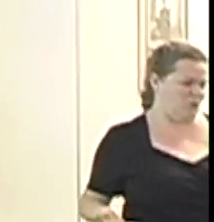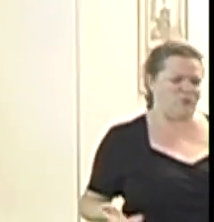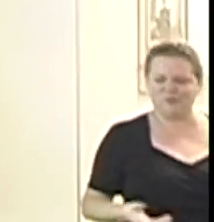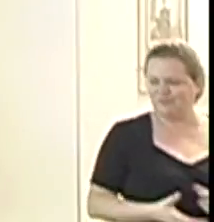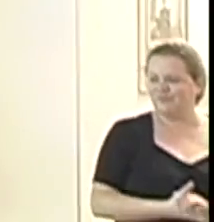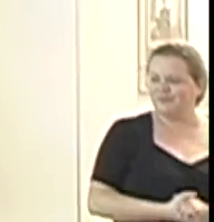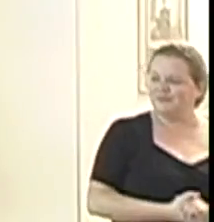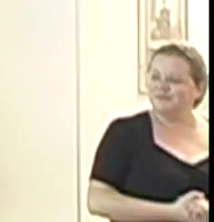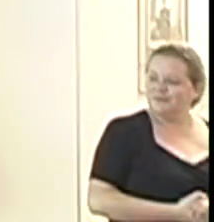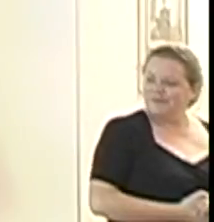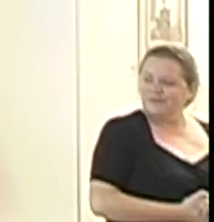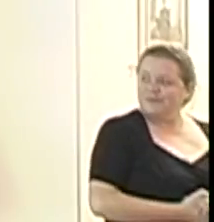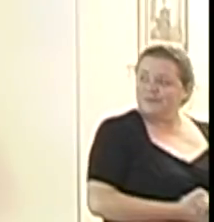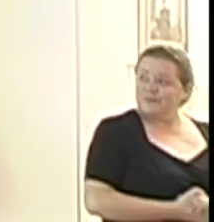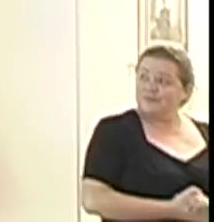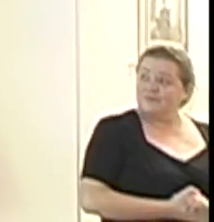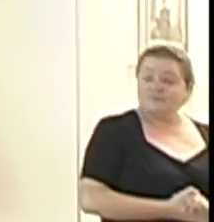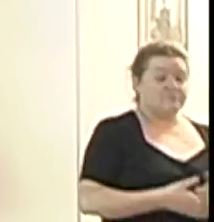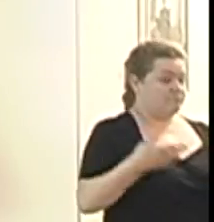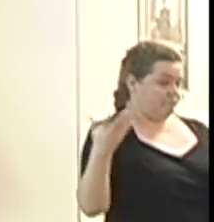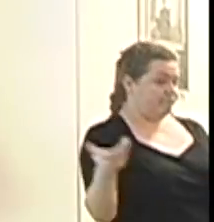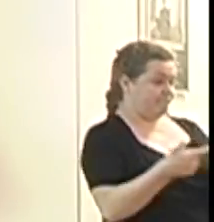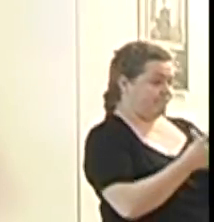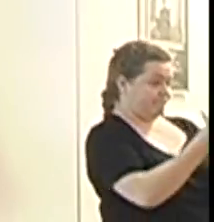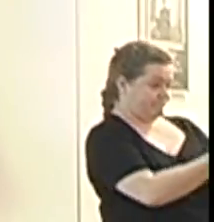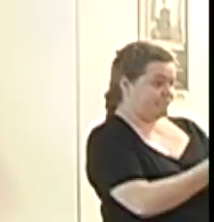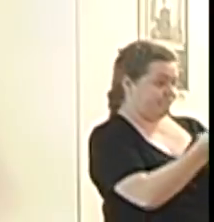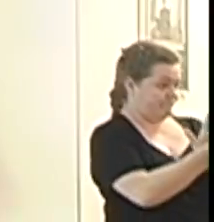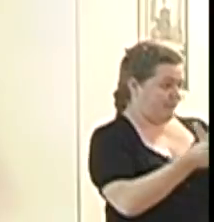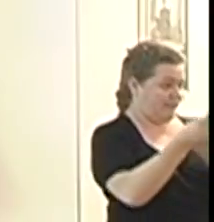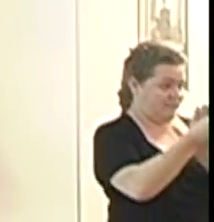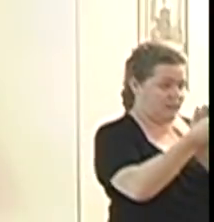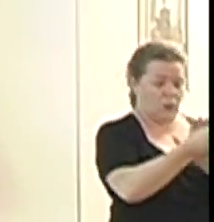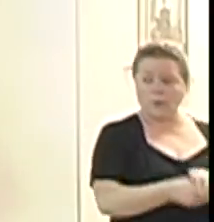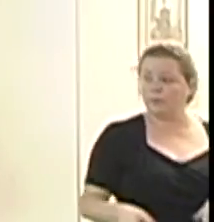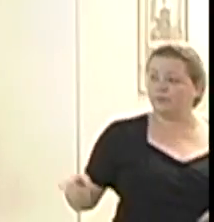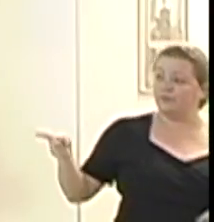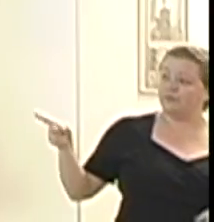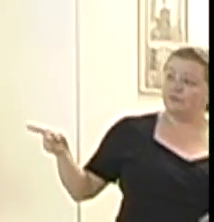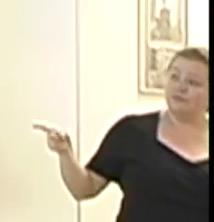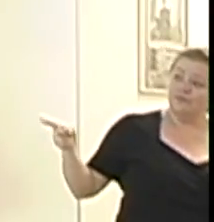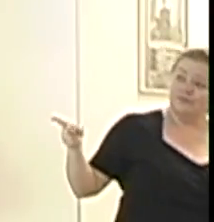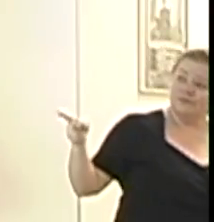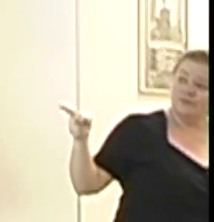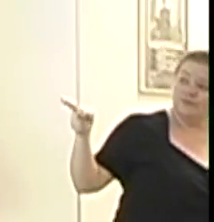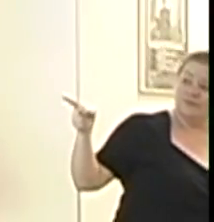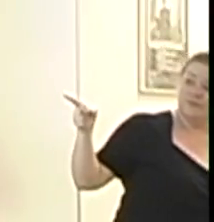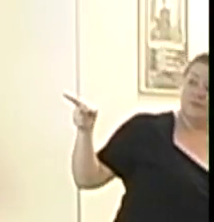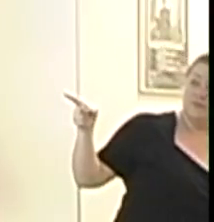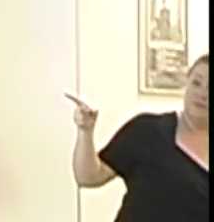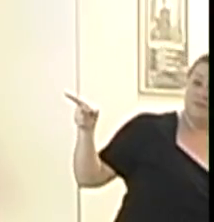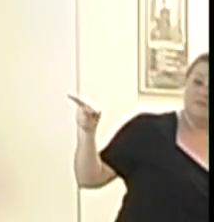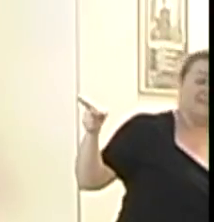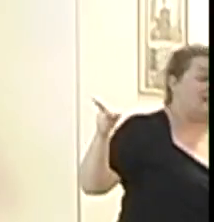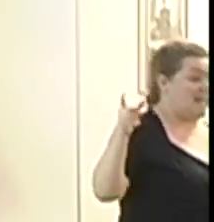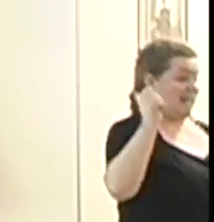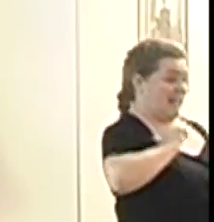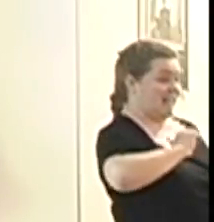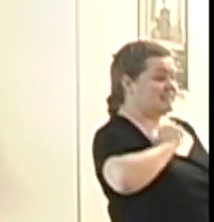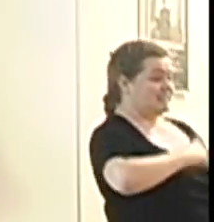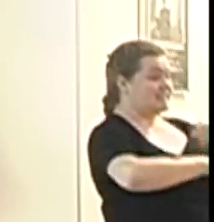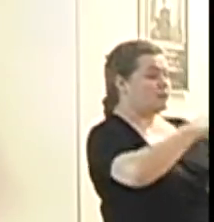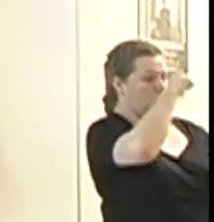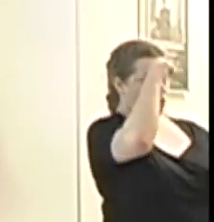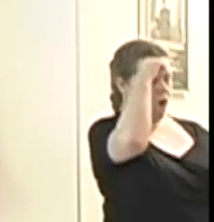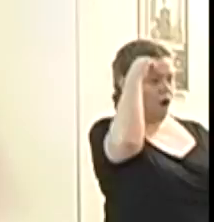target. And here's an example of that. So we have a sign, it's the child attempting this ASL sign,